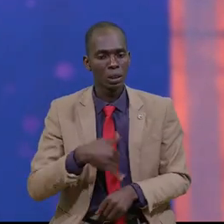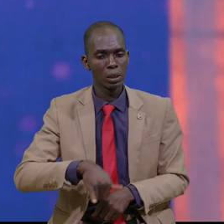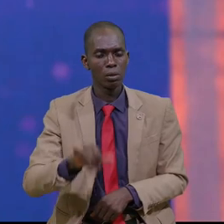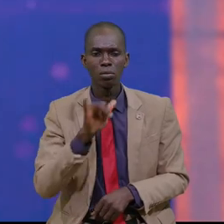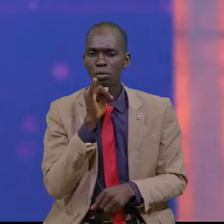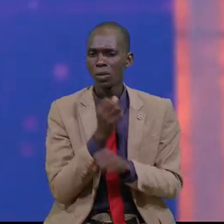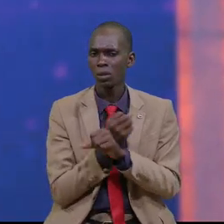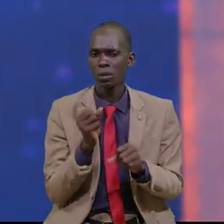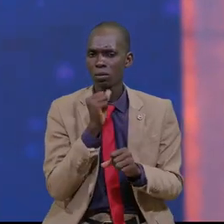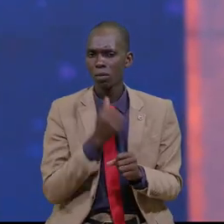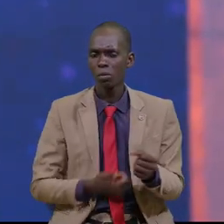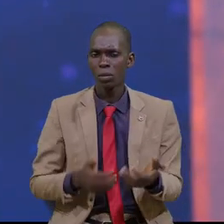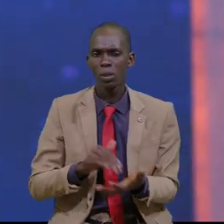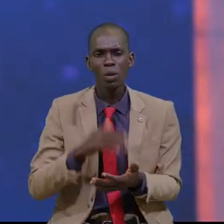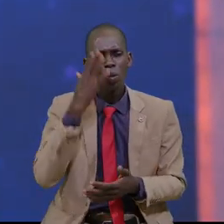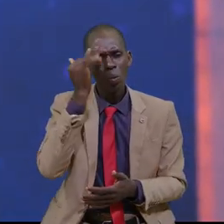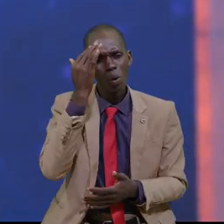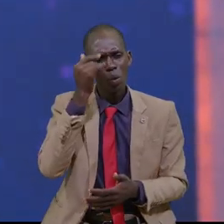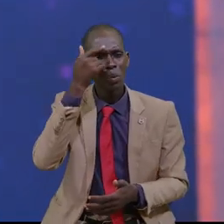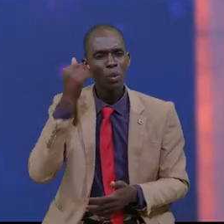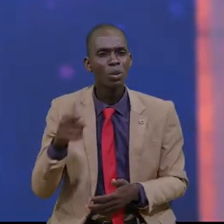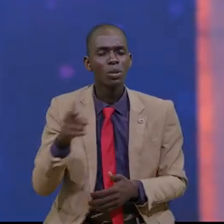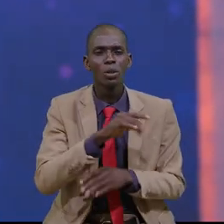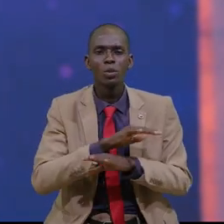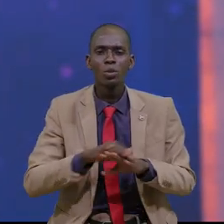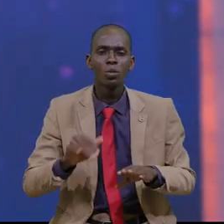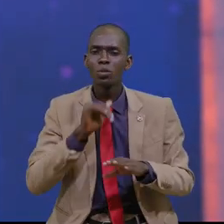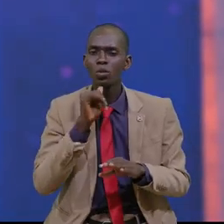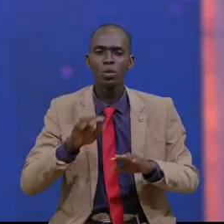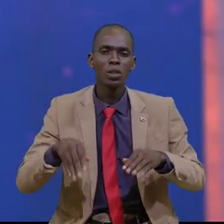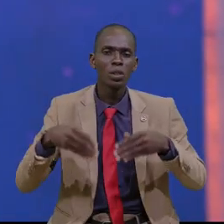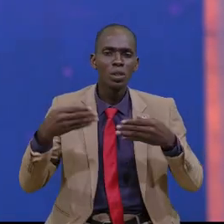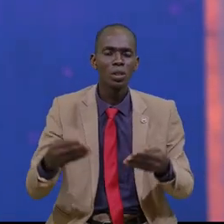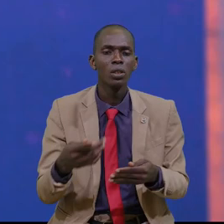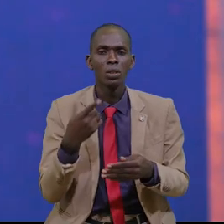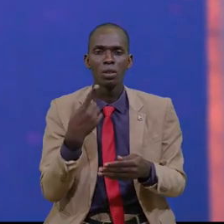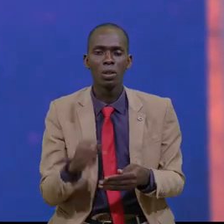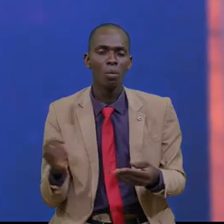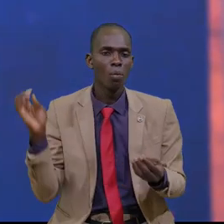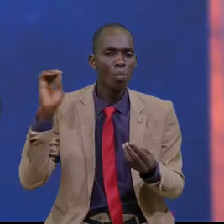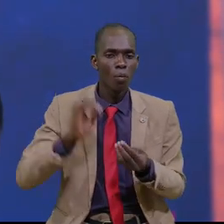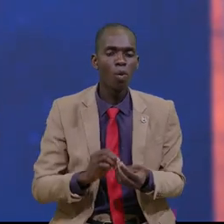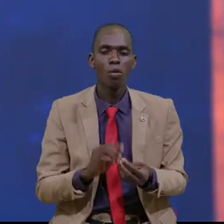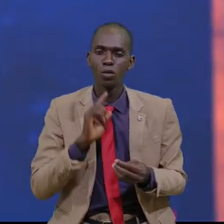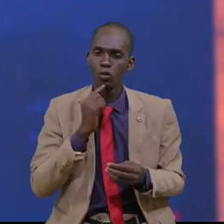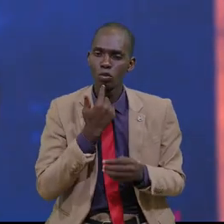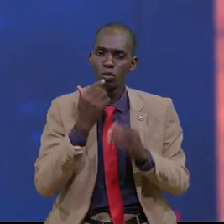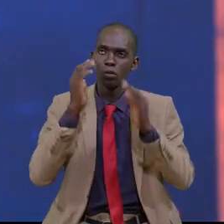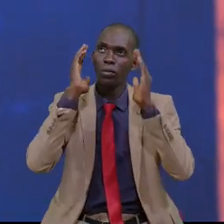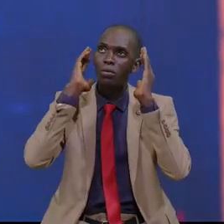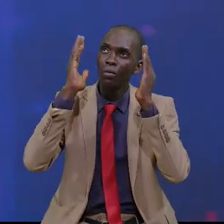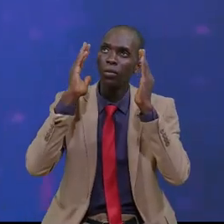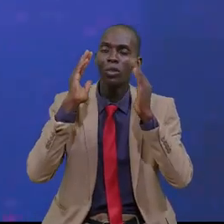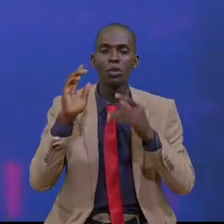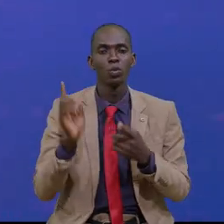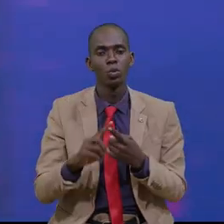not saved. Why? Because they do not give the more earnest heed to the things they hear.